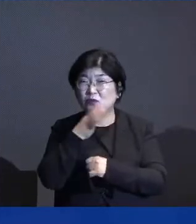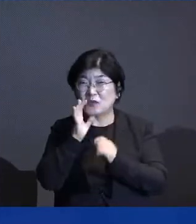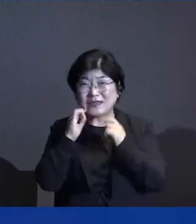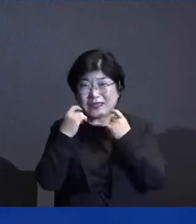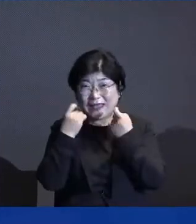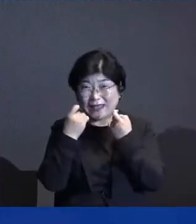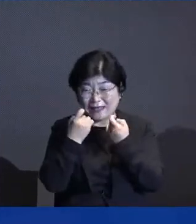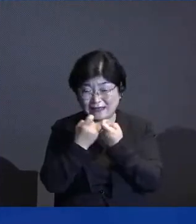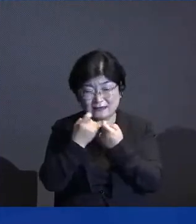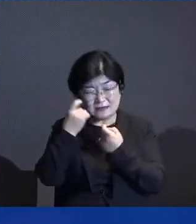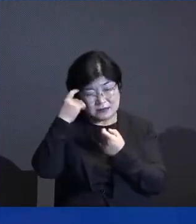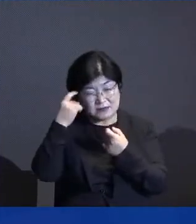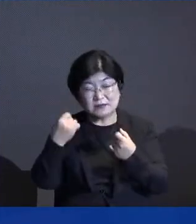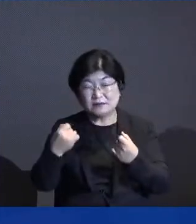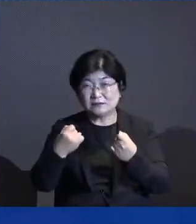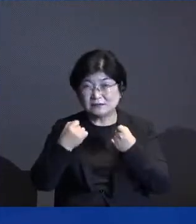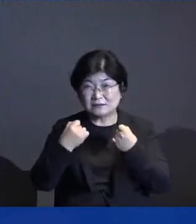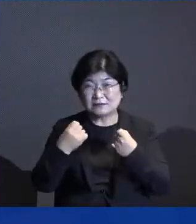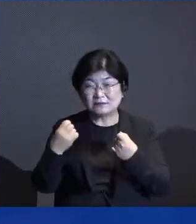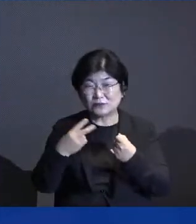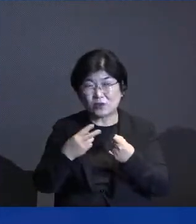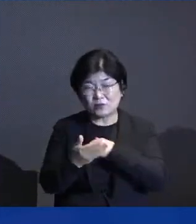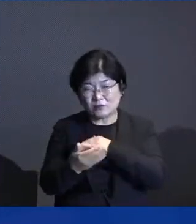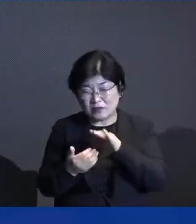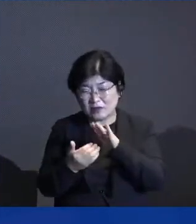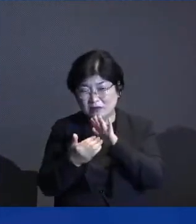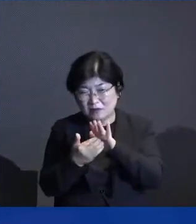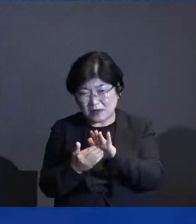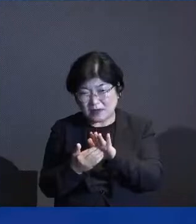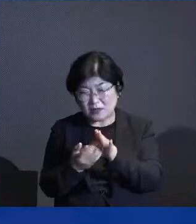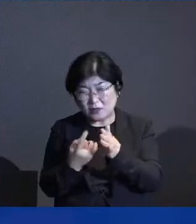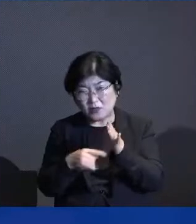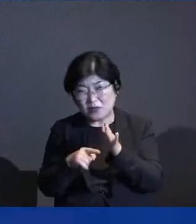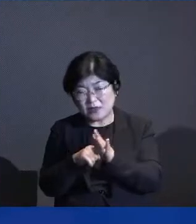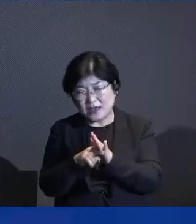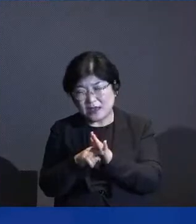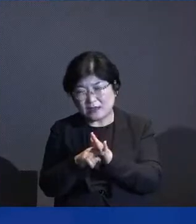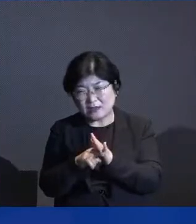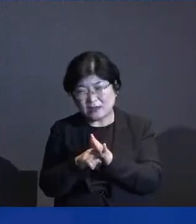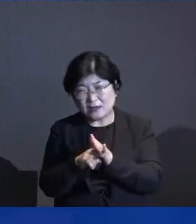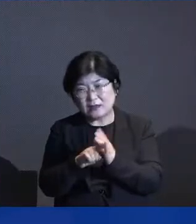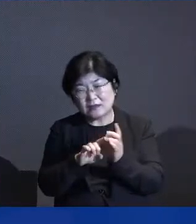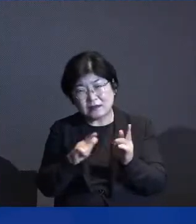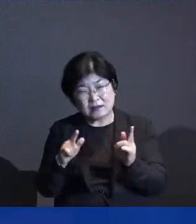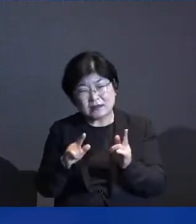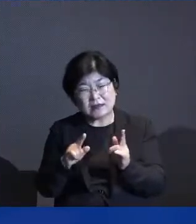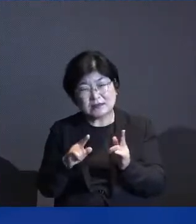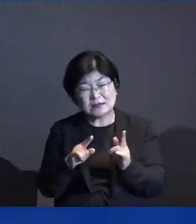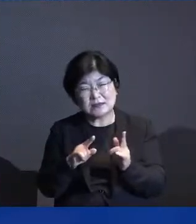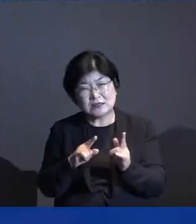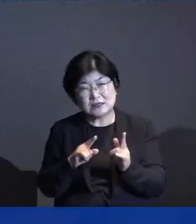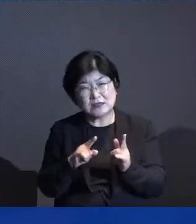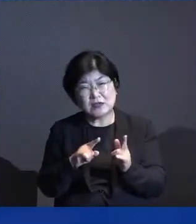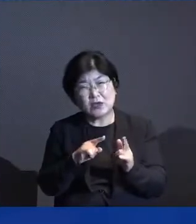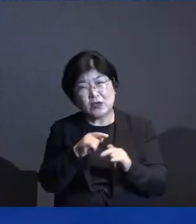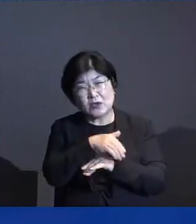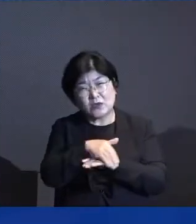that can influence older individuals' mental health and our ability to